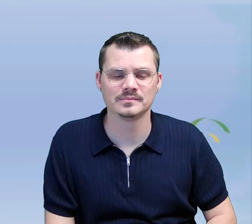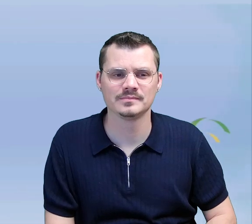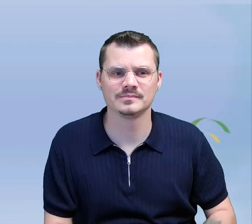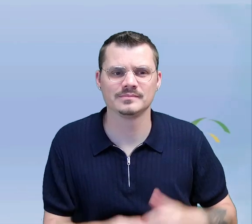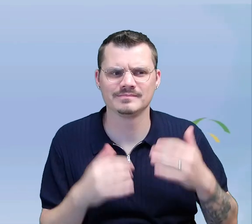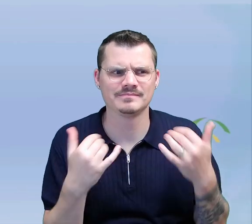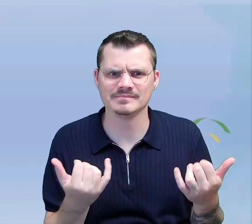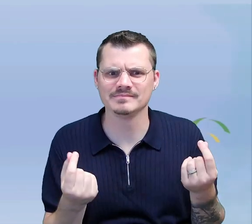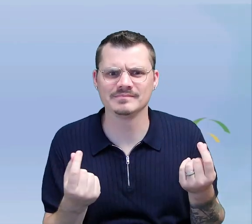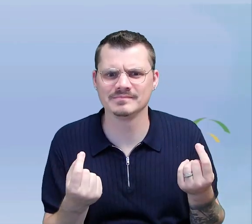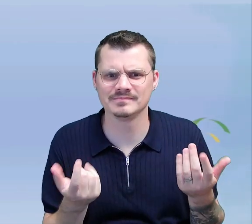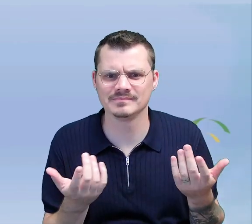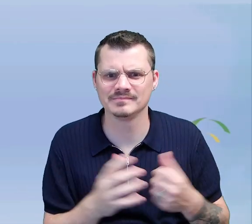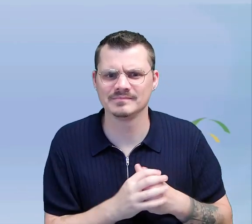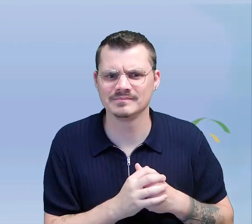Now what?